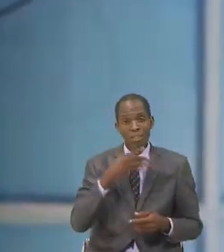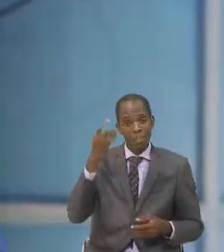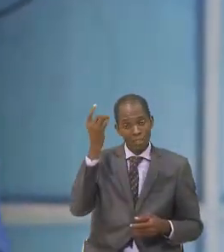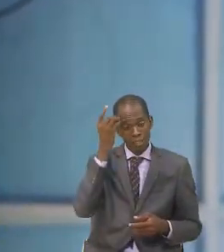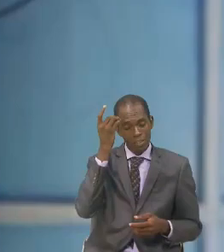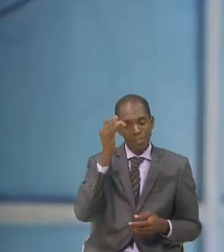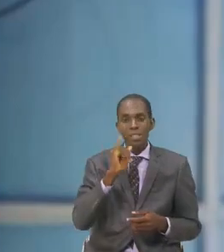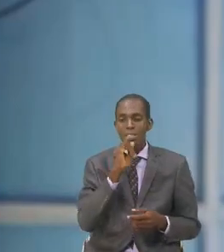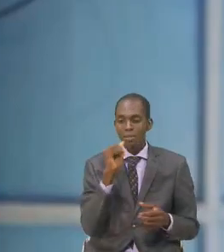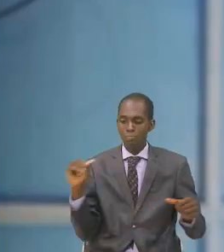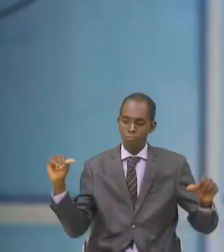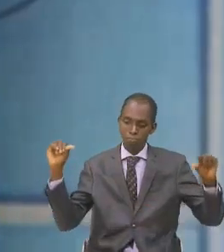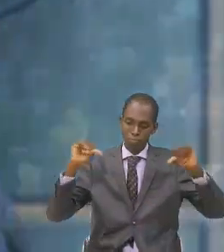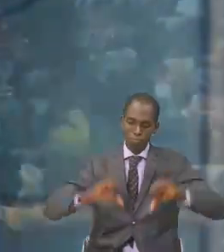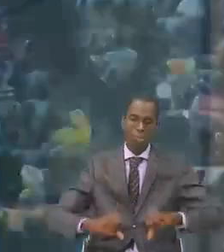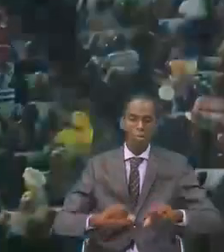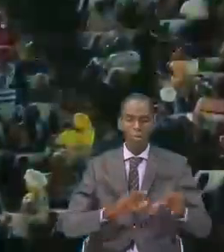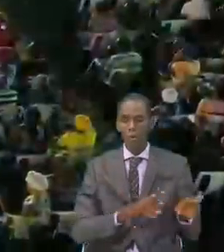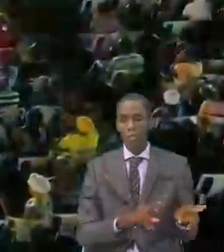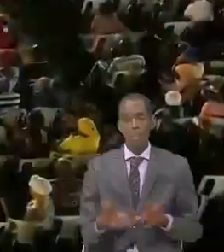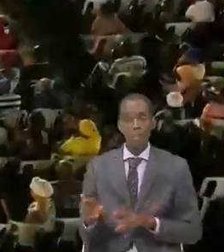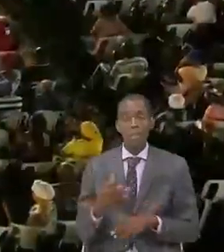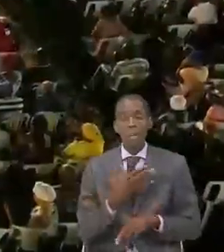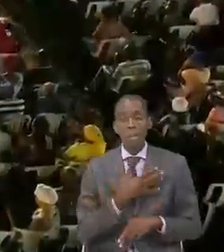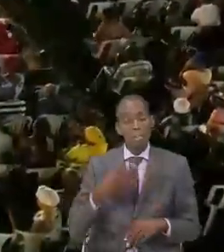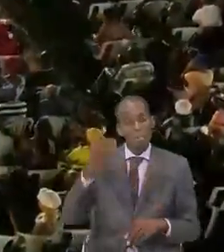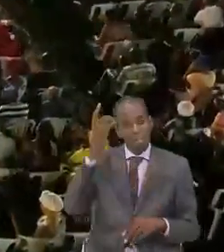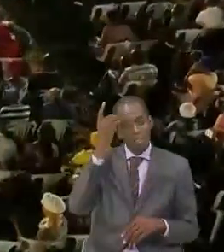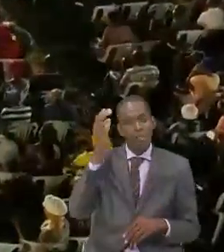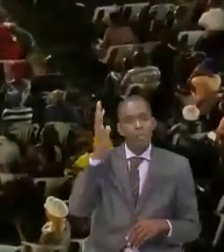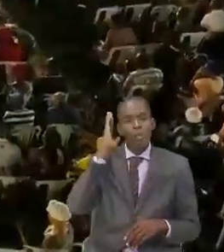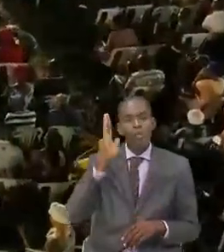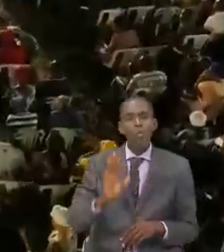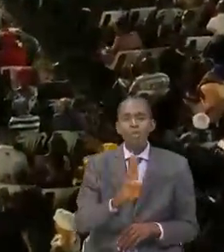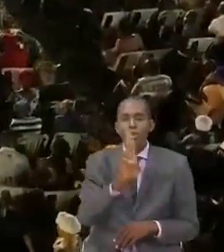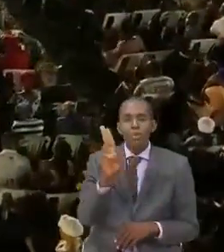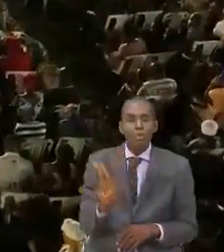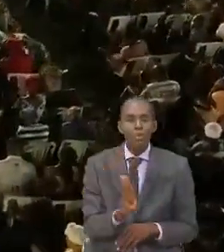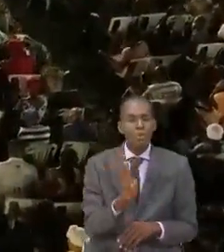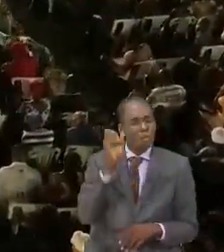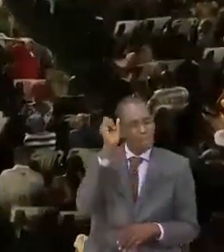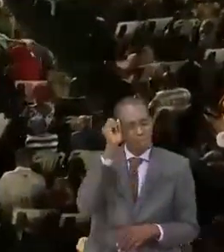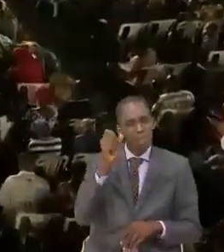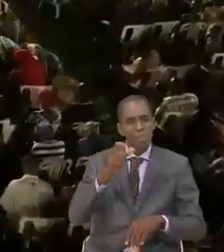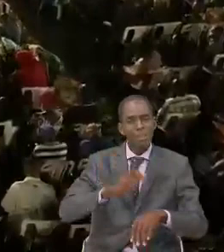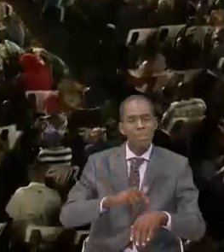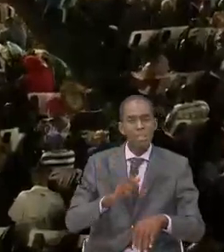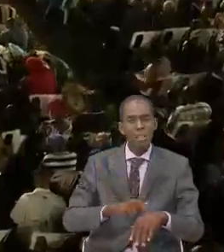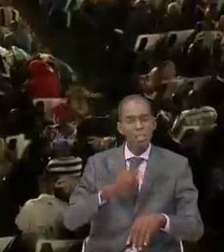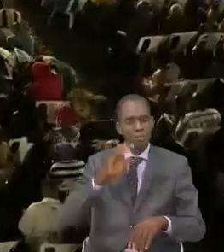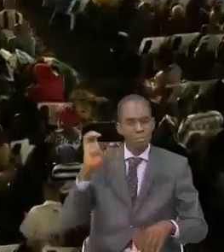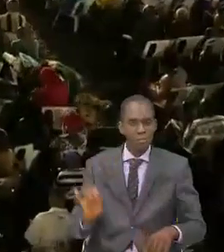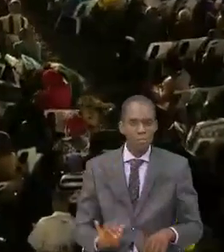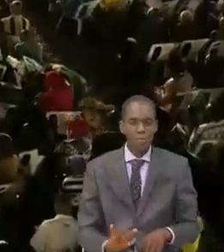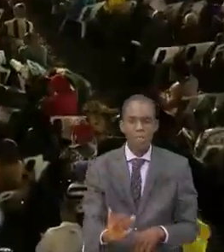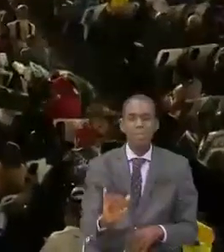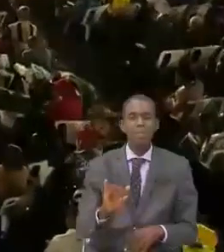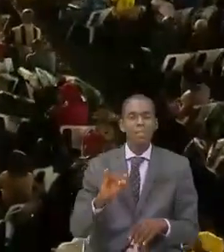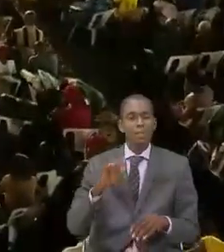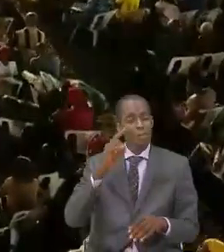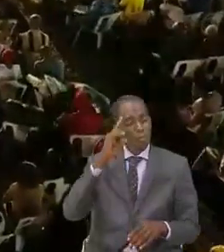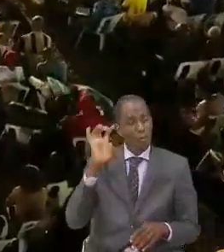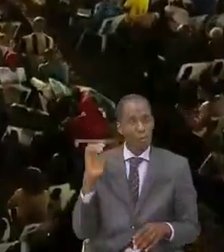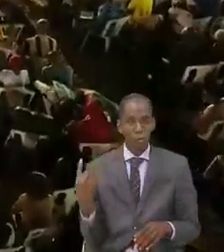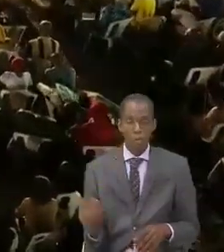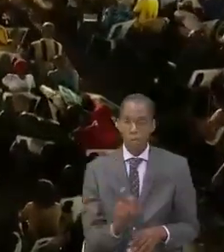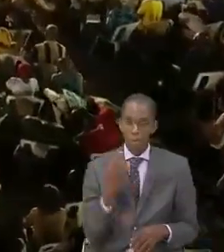damned already. Satan is damned already. And Satan is going to spend